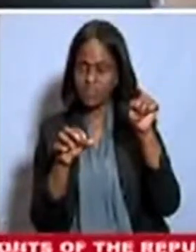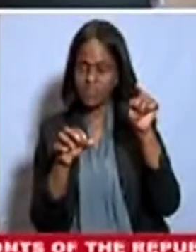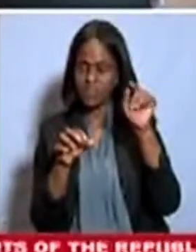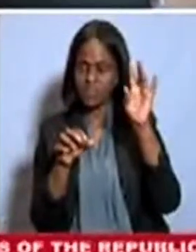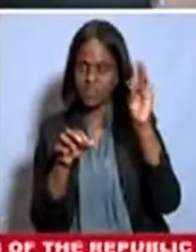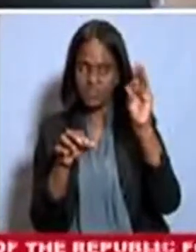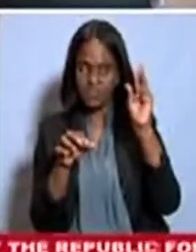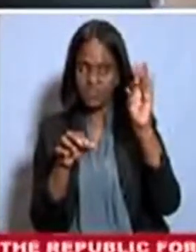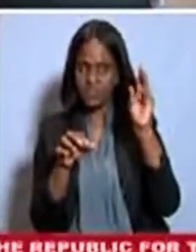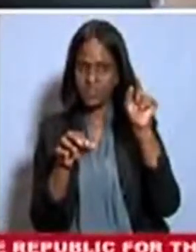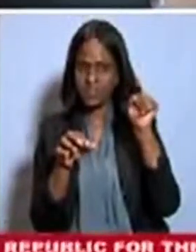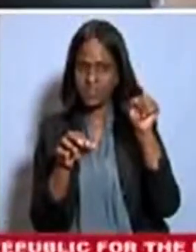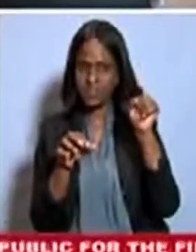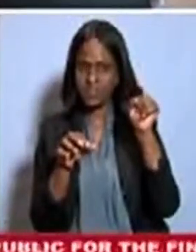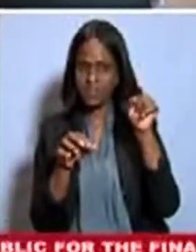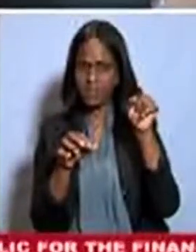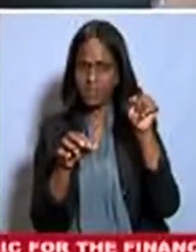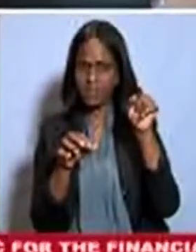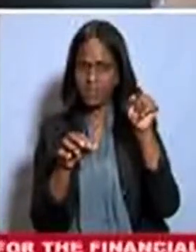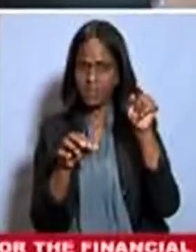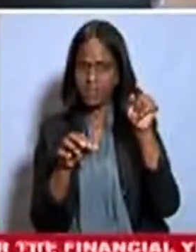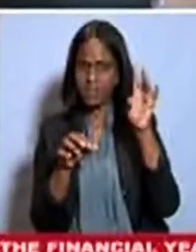17.